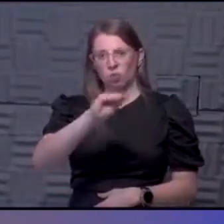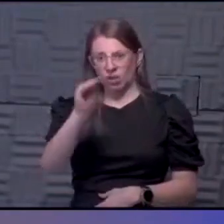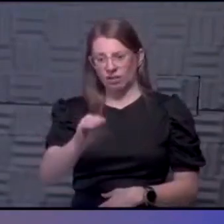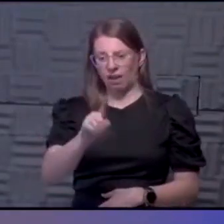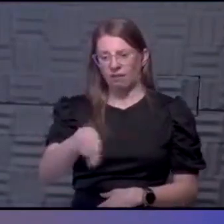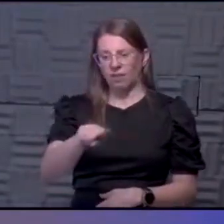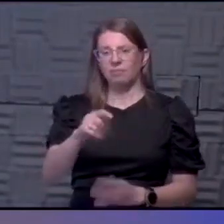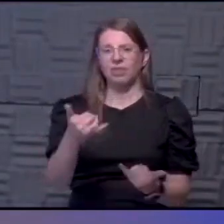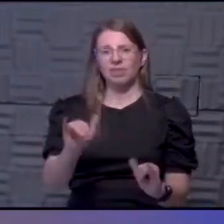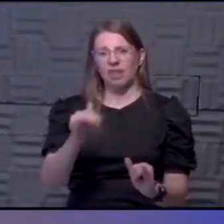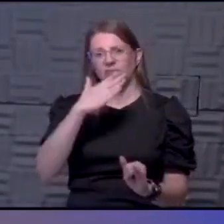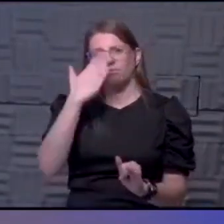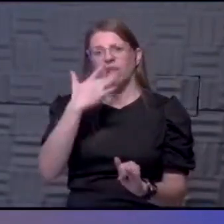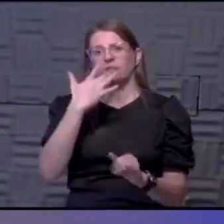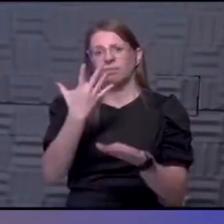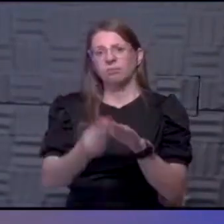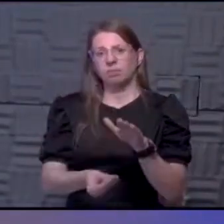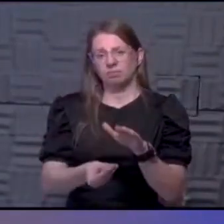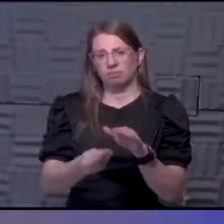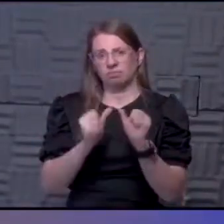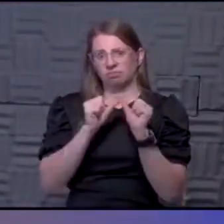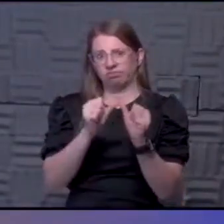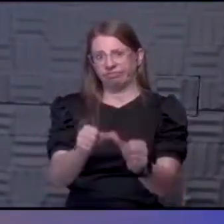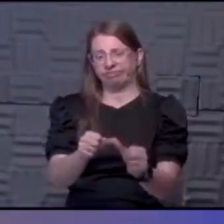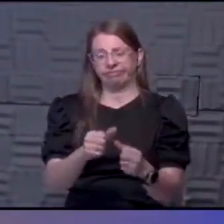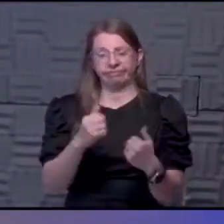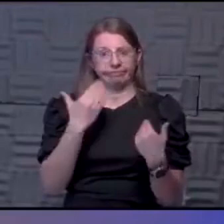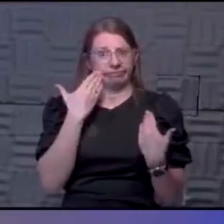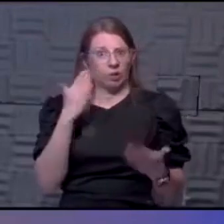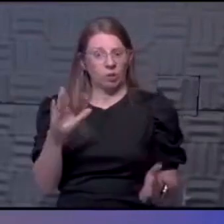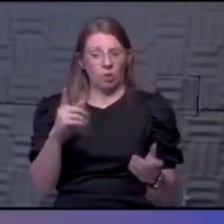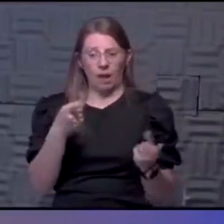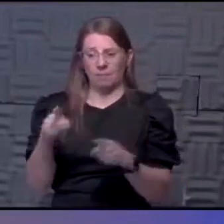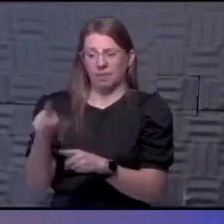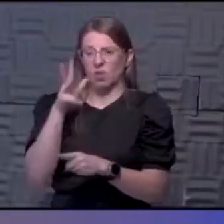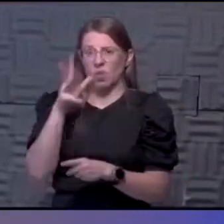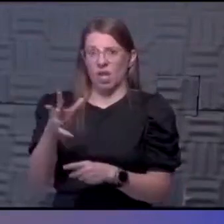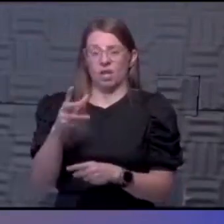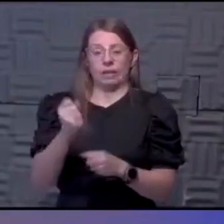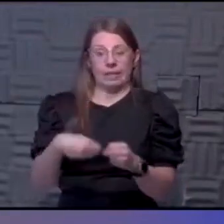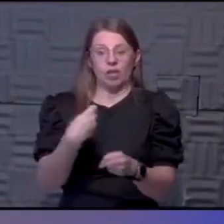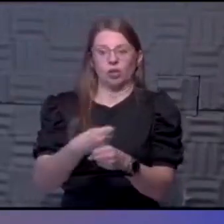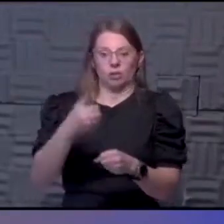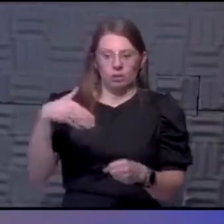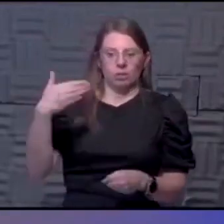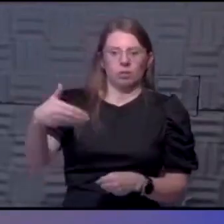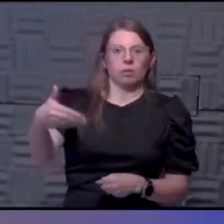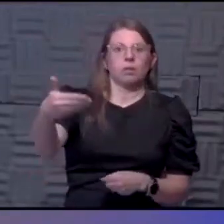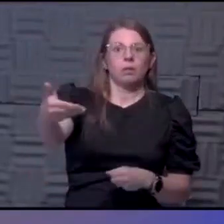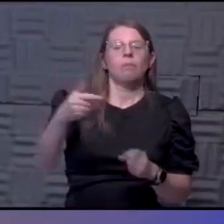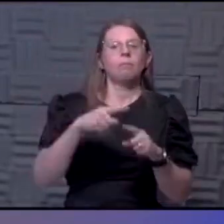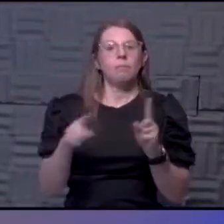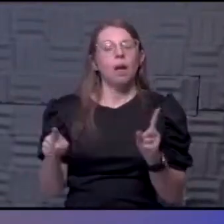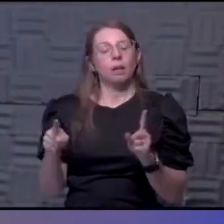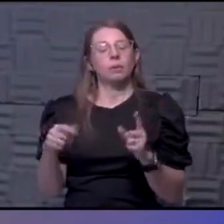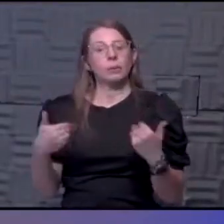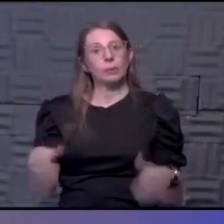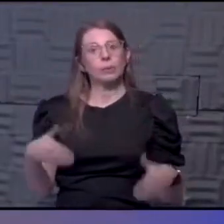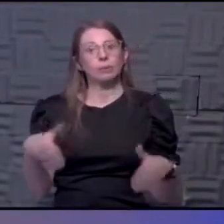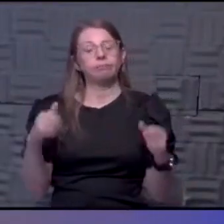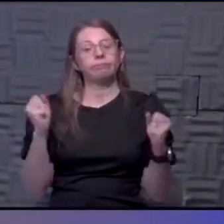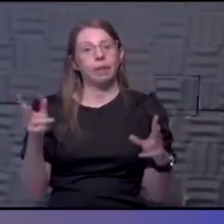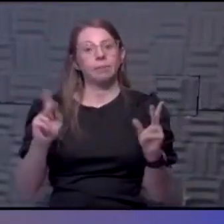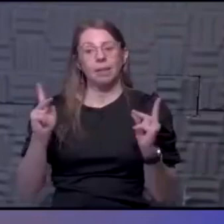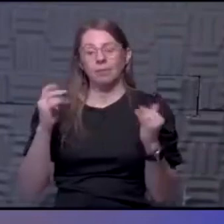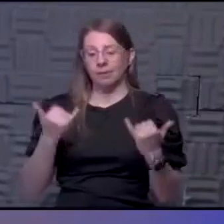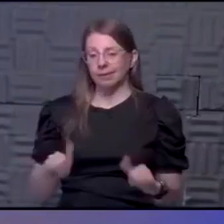20% of them still have loss of sense of smell long term. And we just don't know what's going to happen, years from now. But there are, a significant amount of people